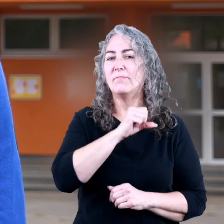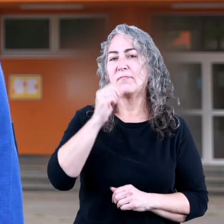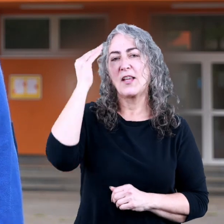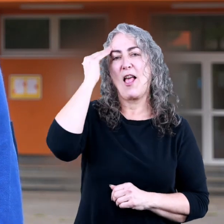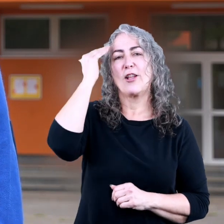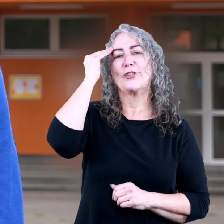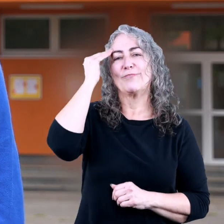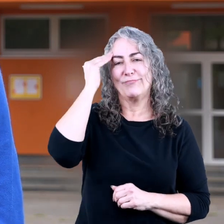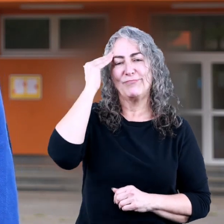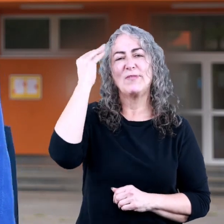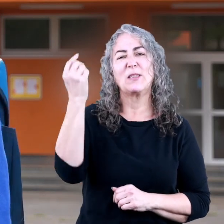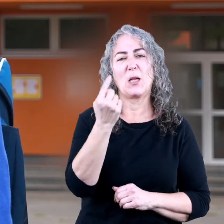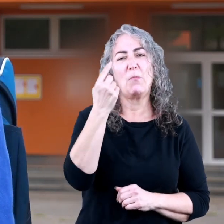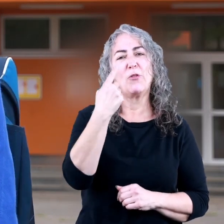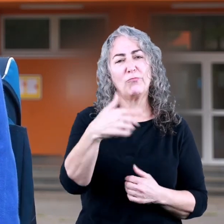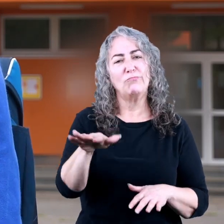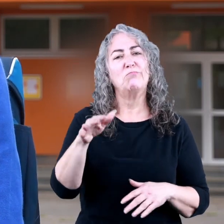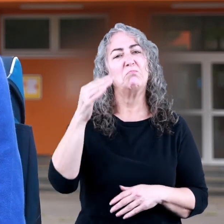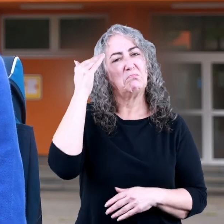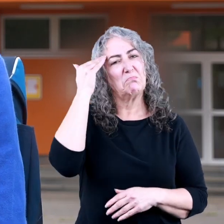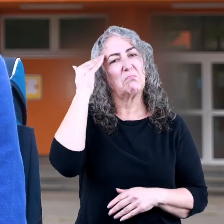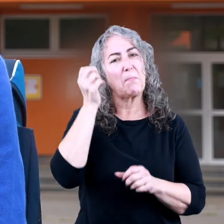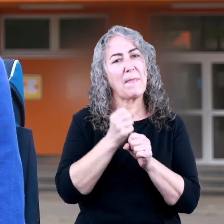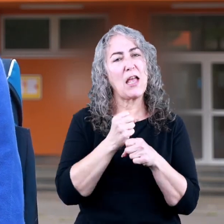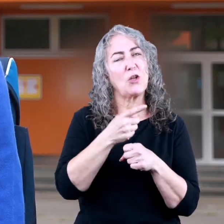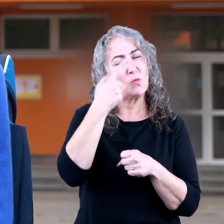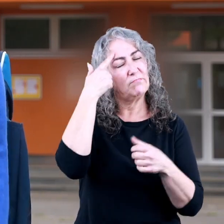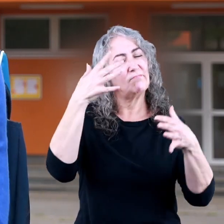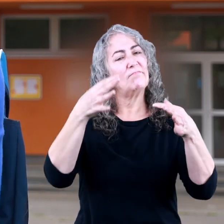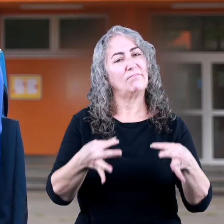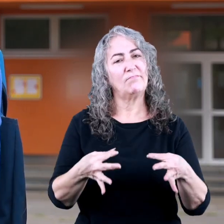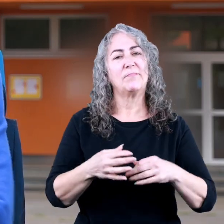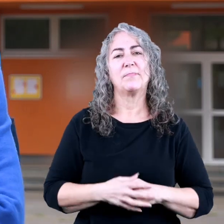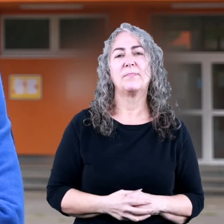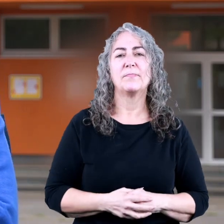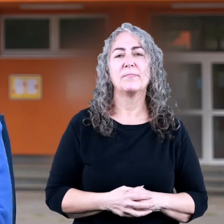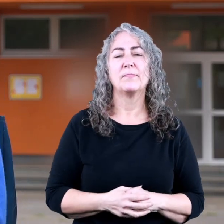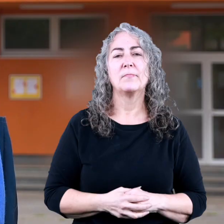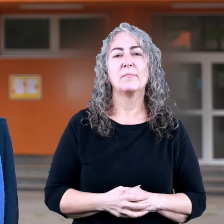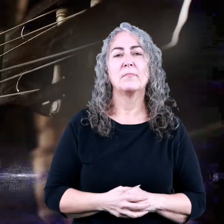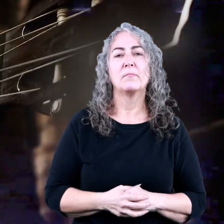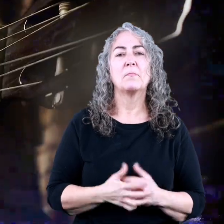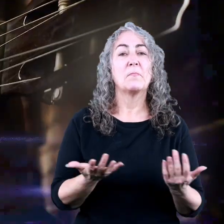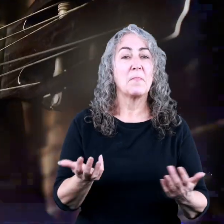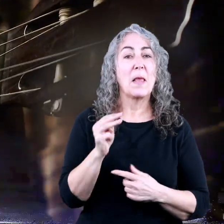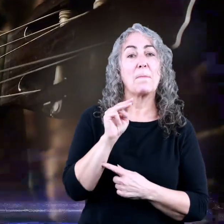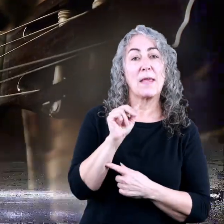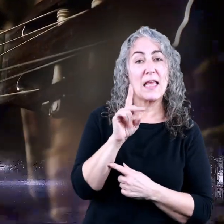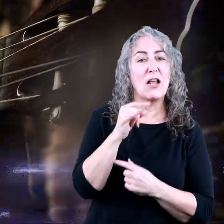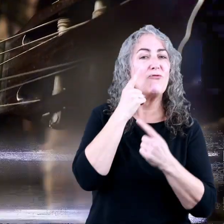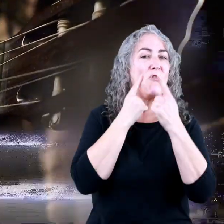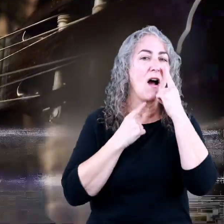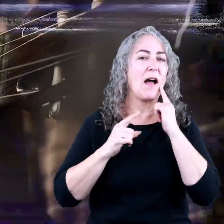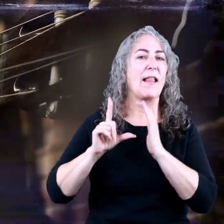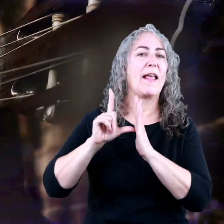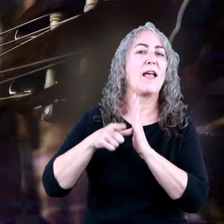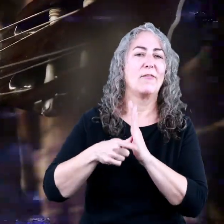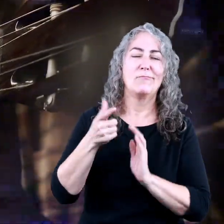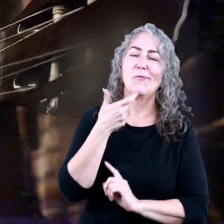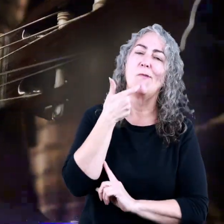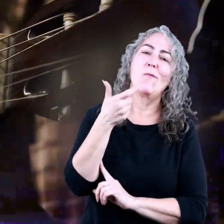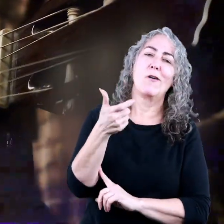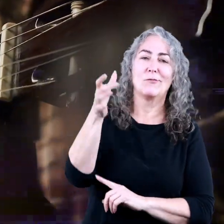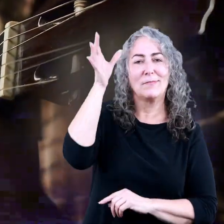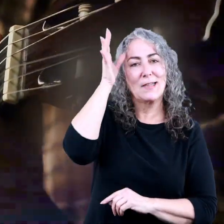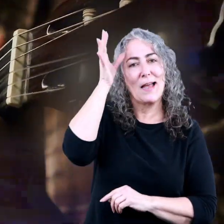that personal knowledge is something that could help you make that inference. And Mandy crying later when